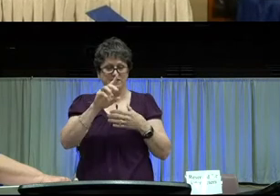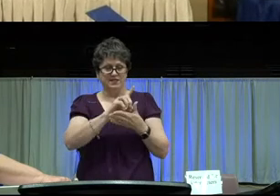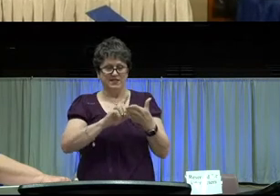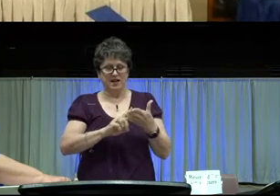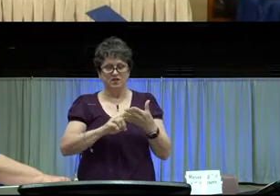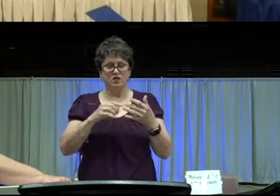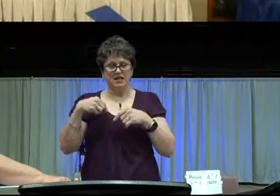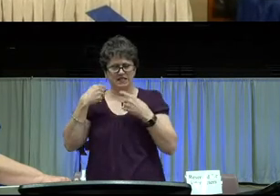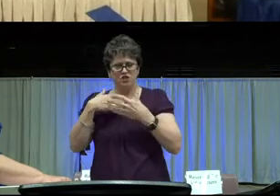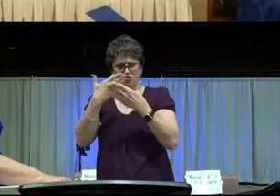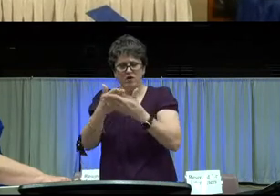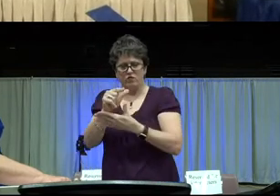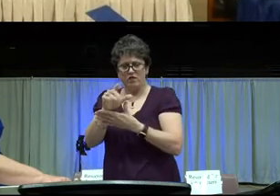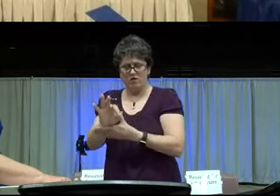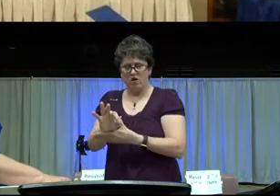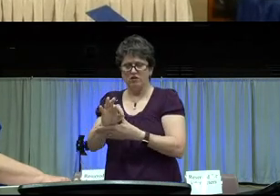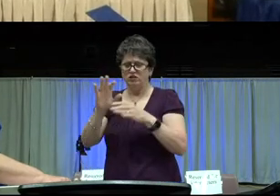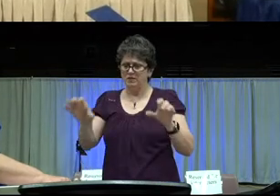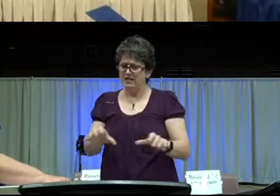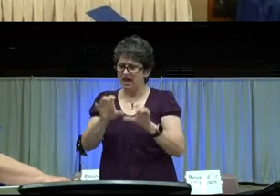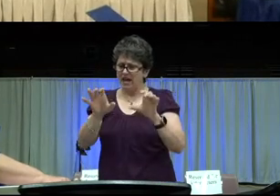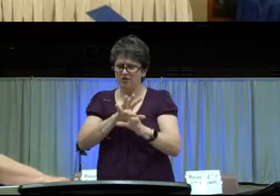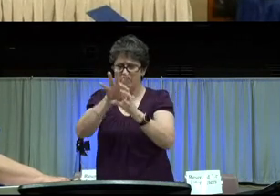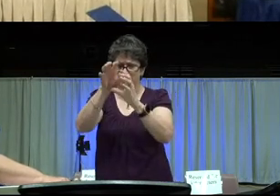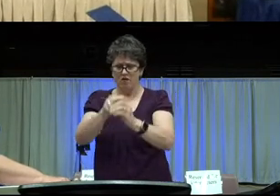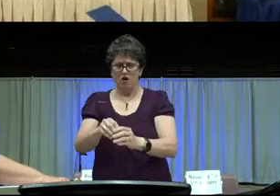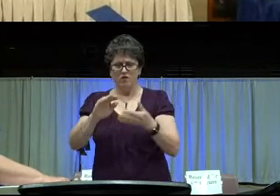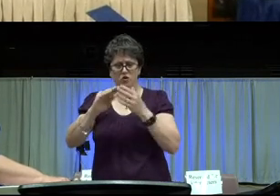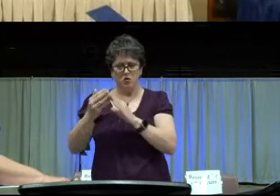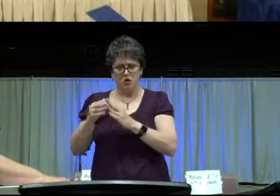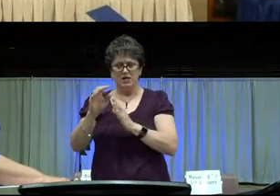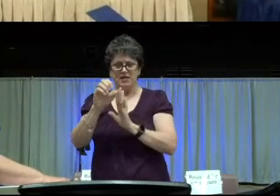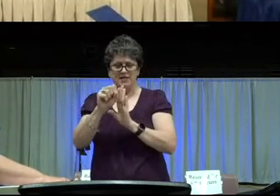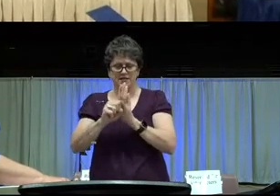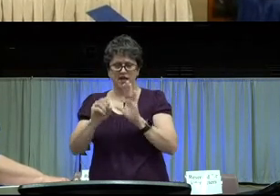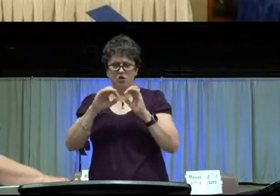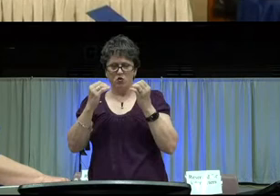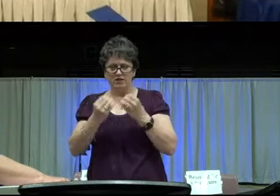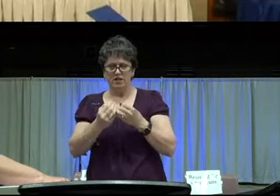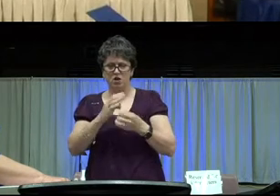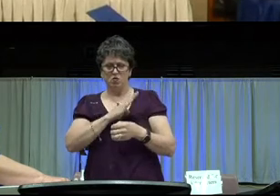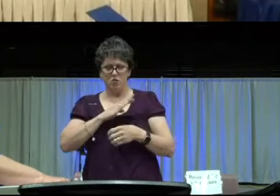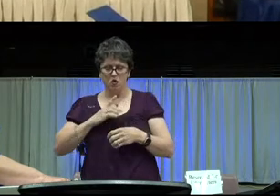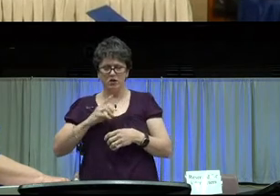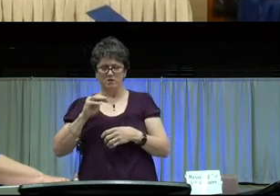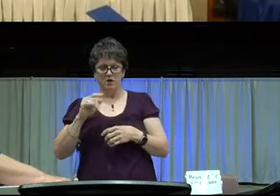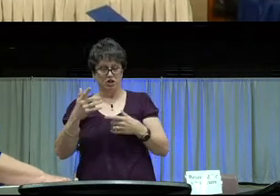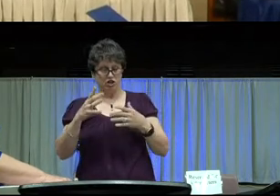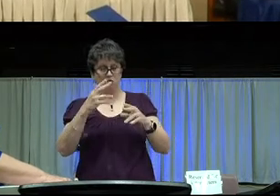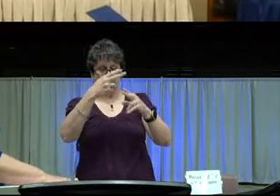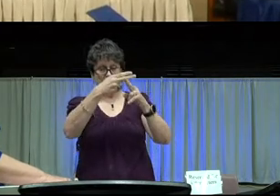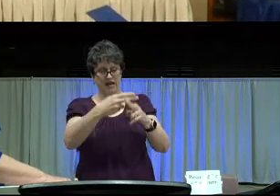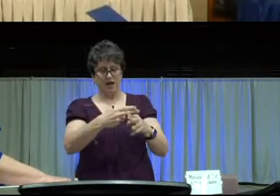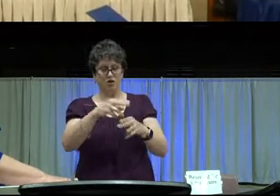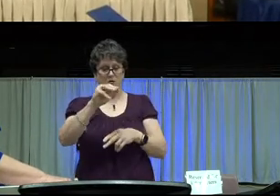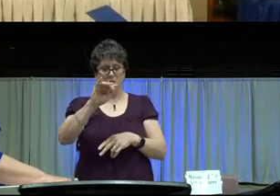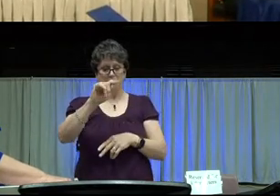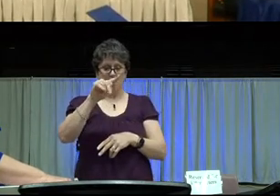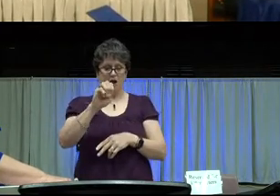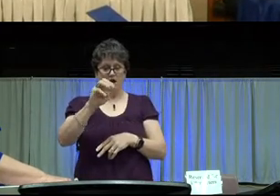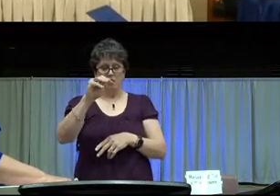active in community and state organizations, boards, and committees. She was named the Mike Malone Educator of the Year